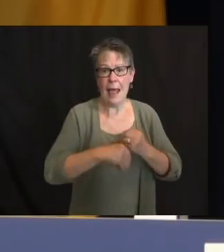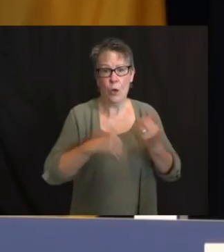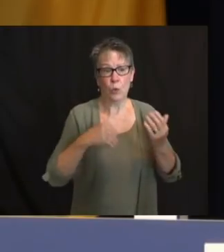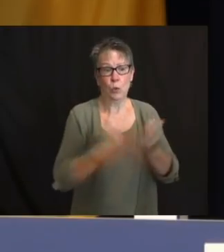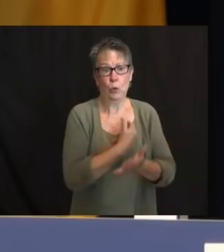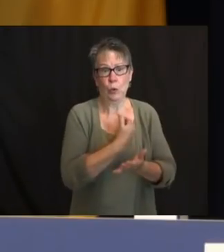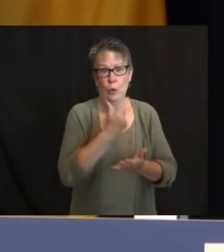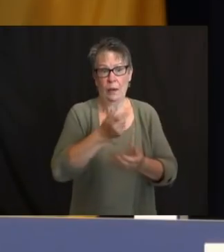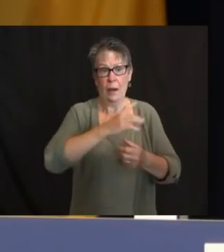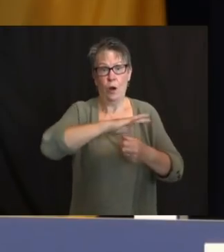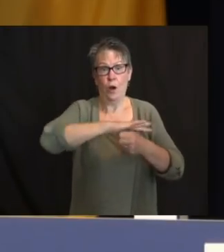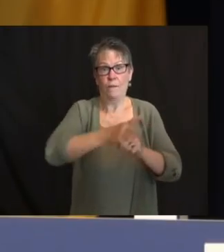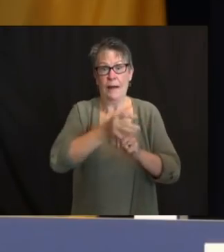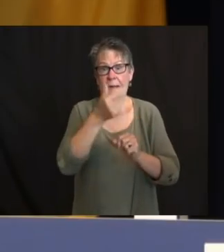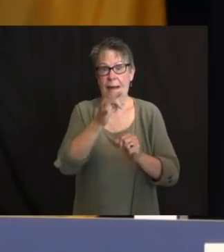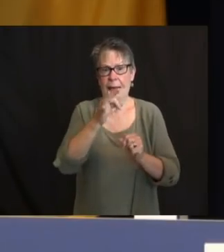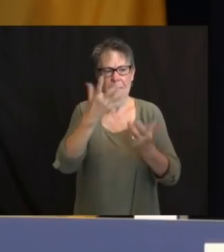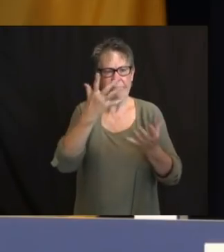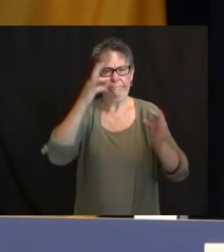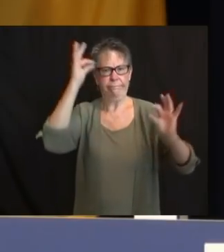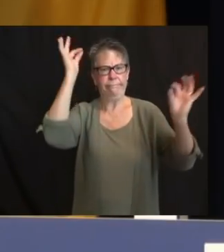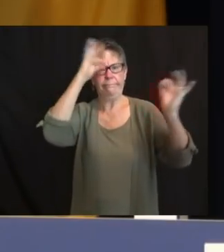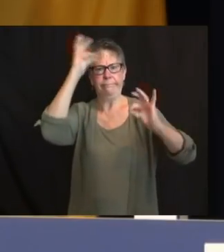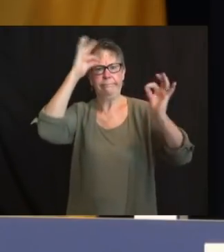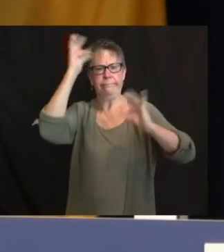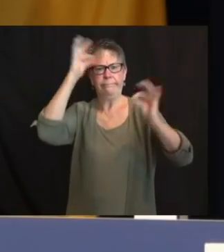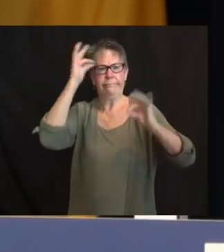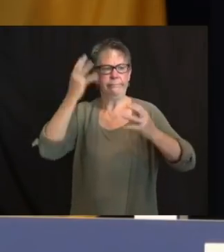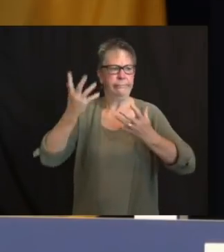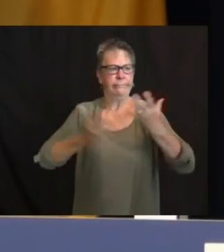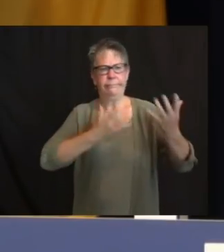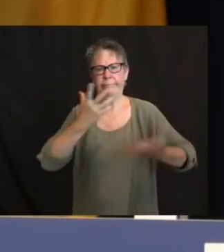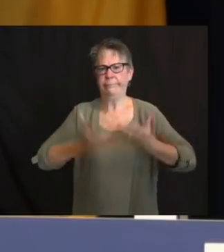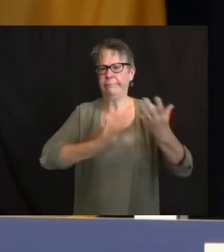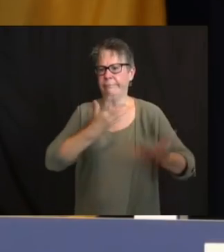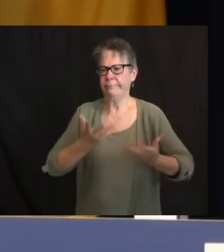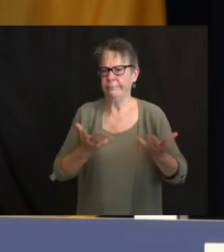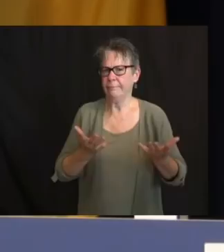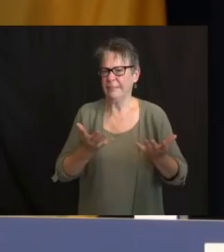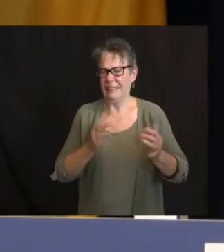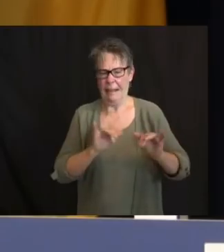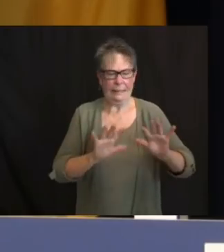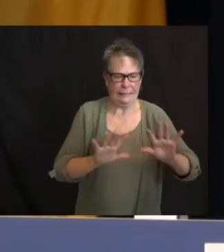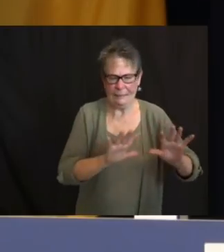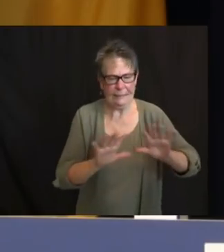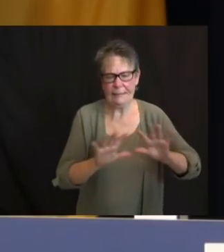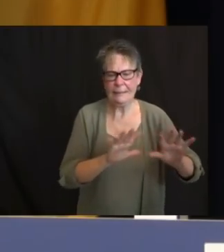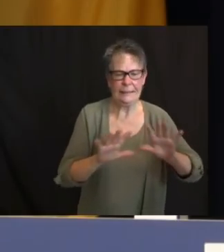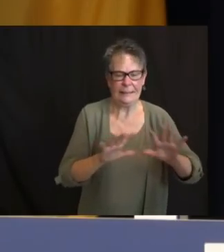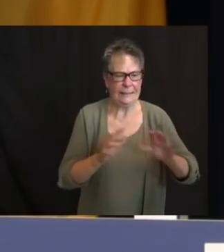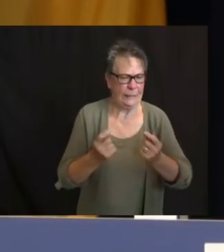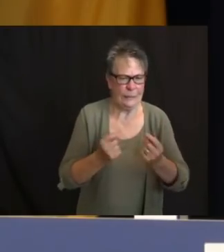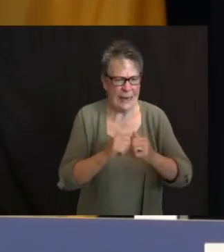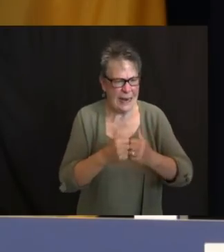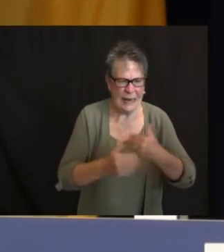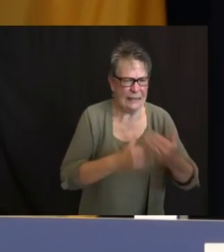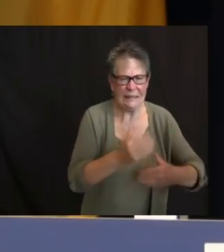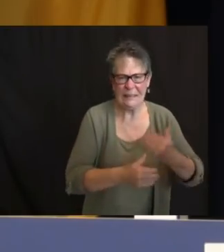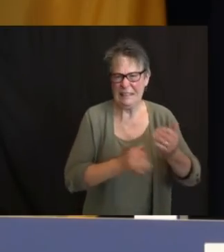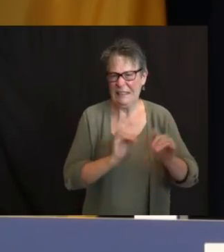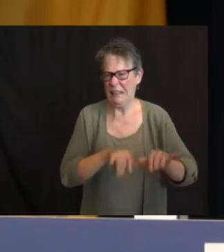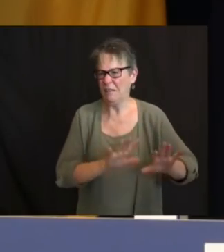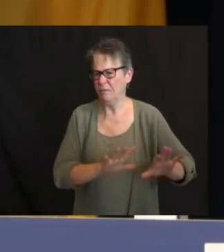today. Local health departments are doing a tremendous job in the face of so many unknowns and challenging